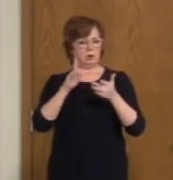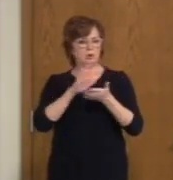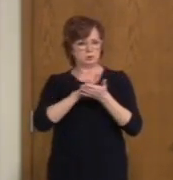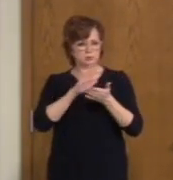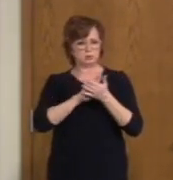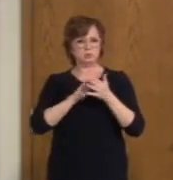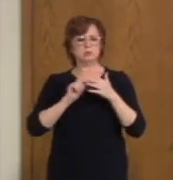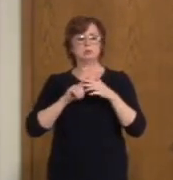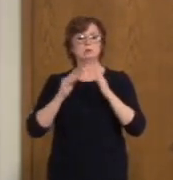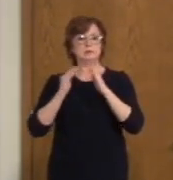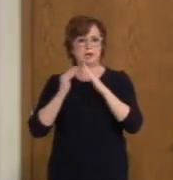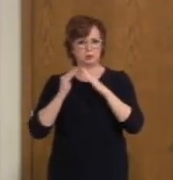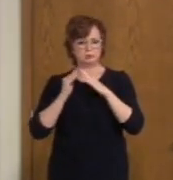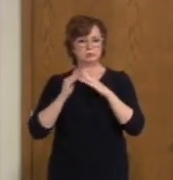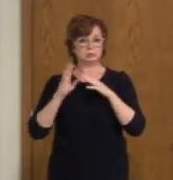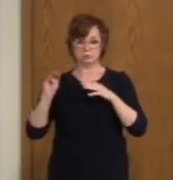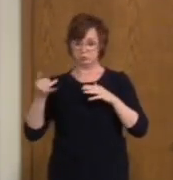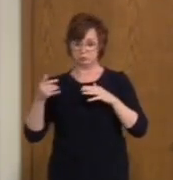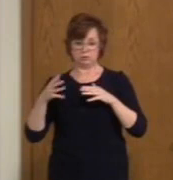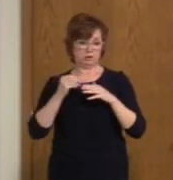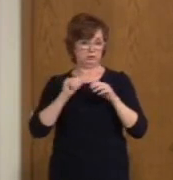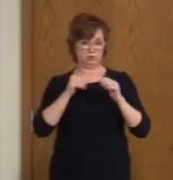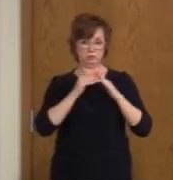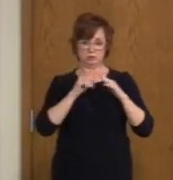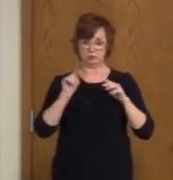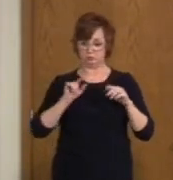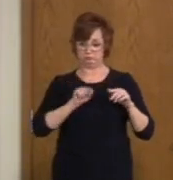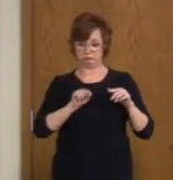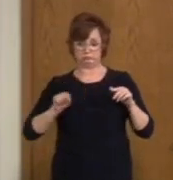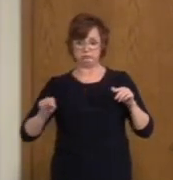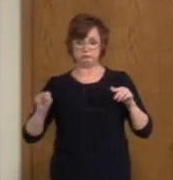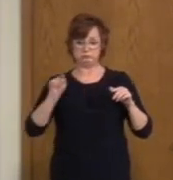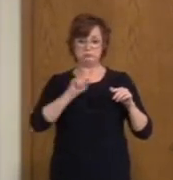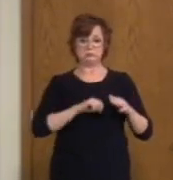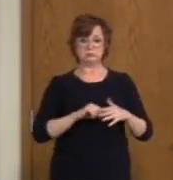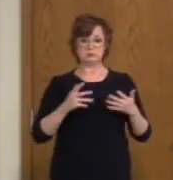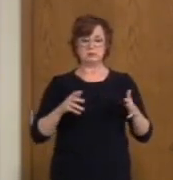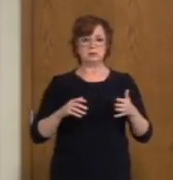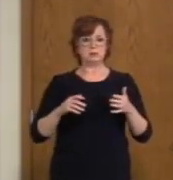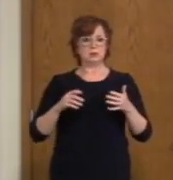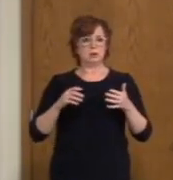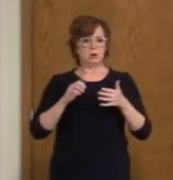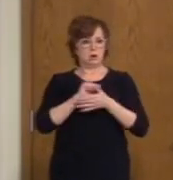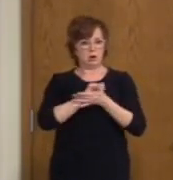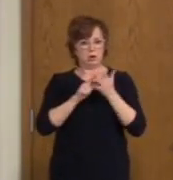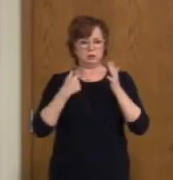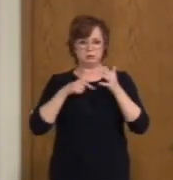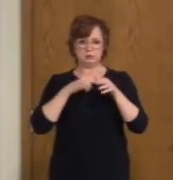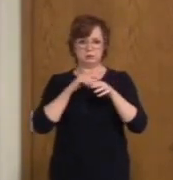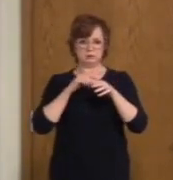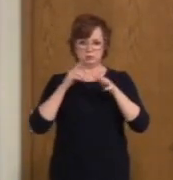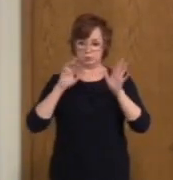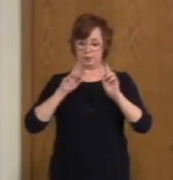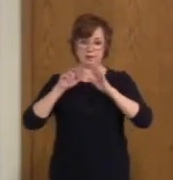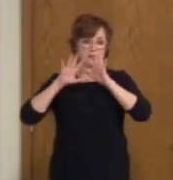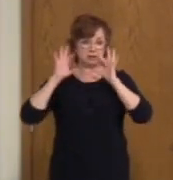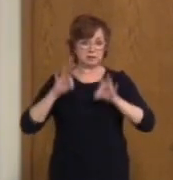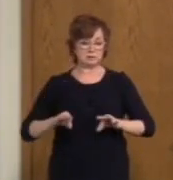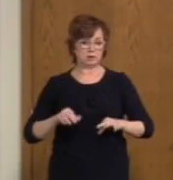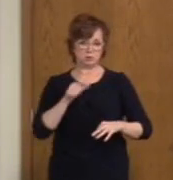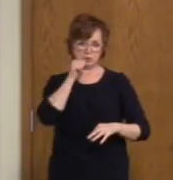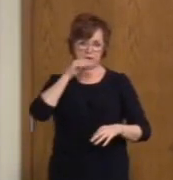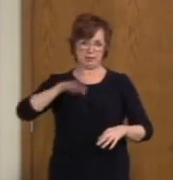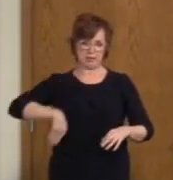general, and not just Moose Jaw, but other communities. We ultimately just aren't at that decision point here yet today, and it's my